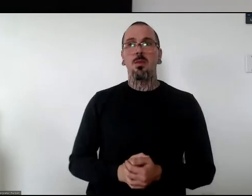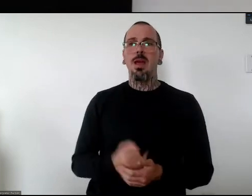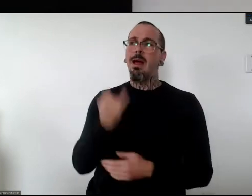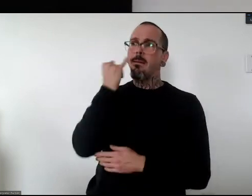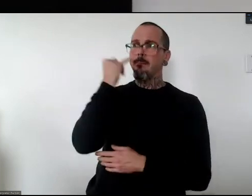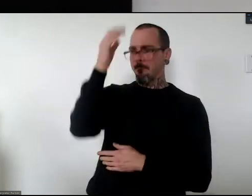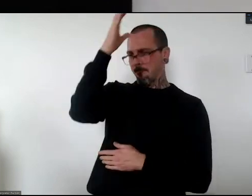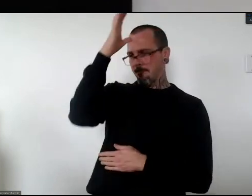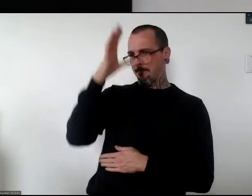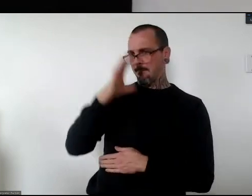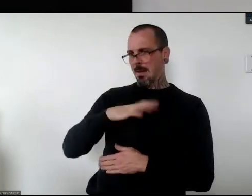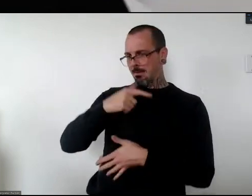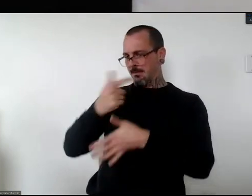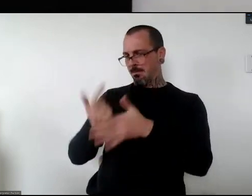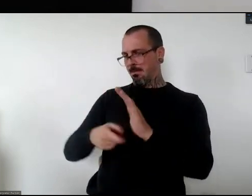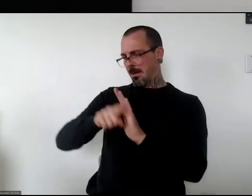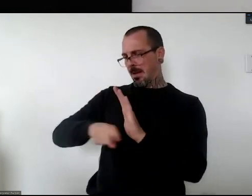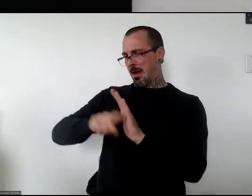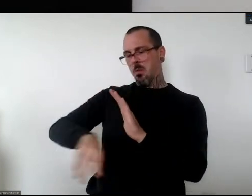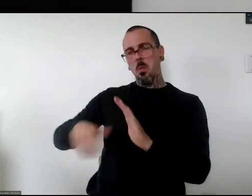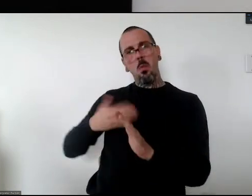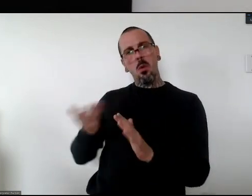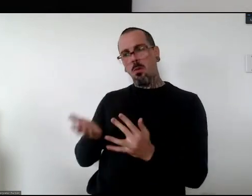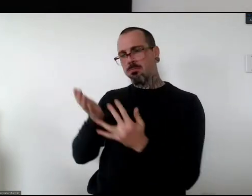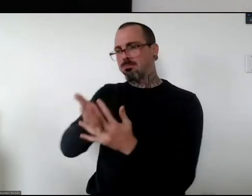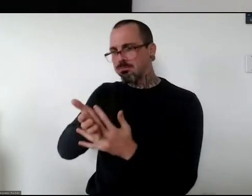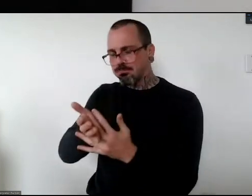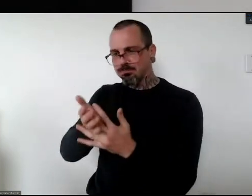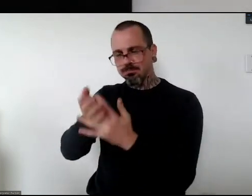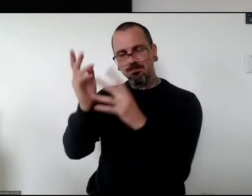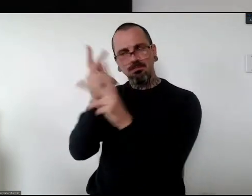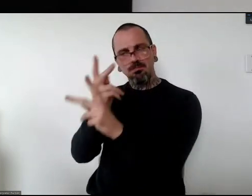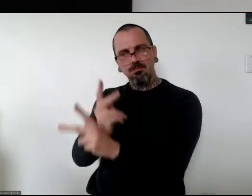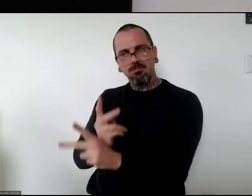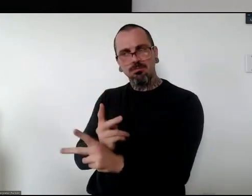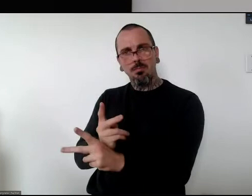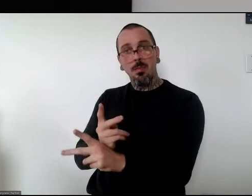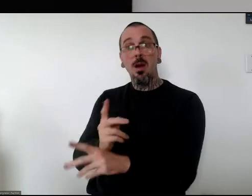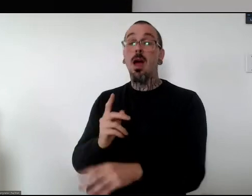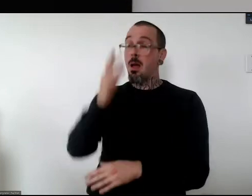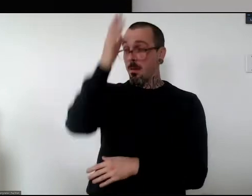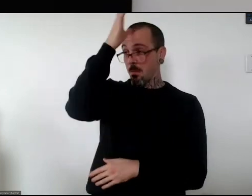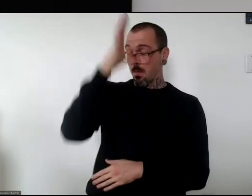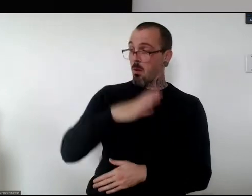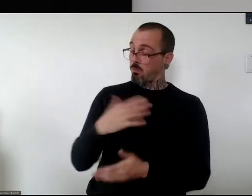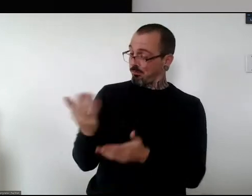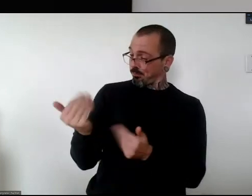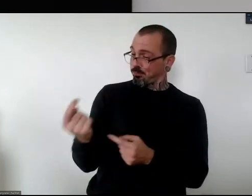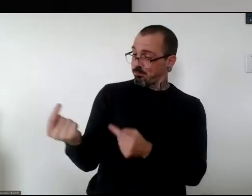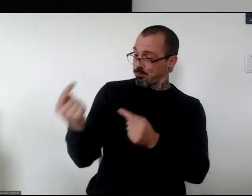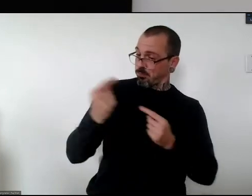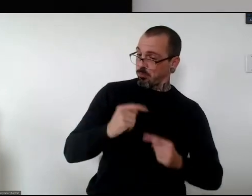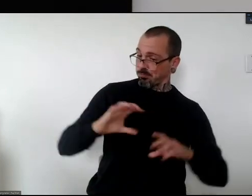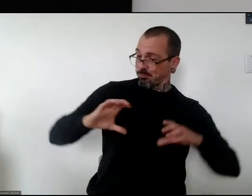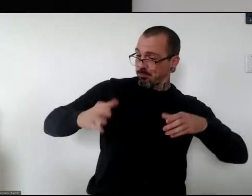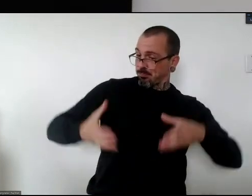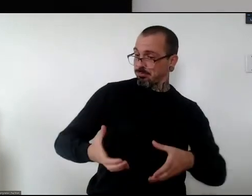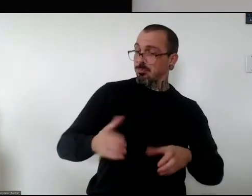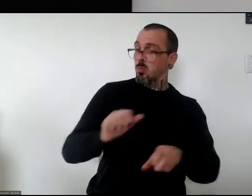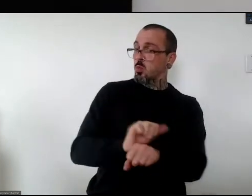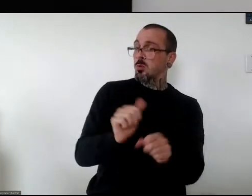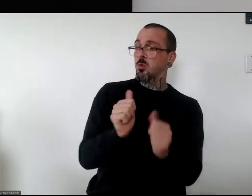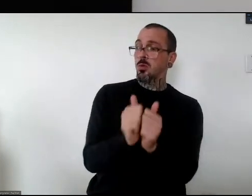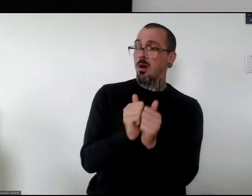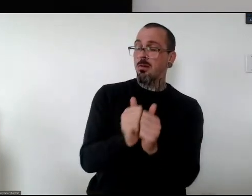to become meaningfully engaged in violence prevention. We have always known that if we are to encourage successful changes